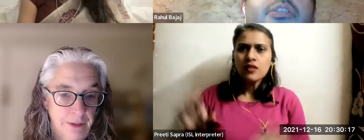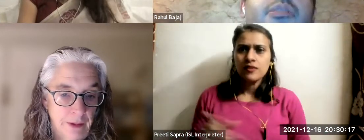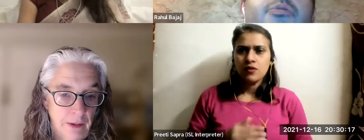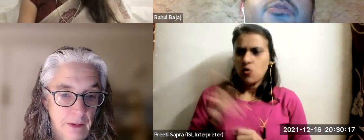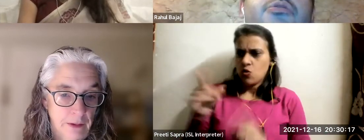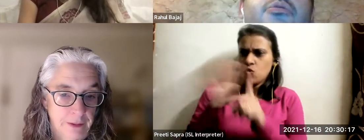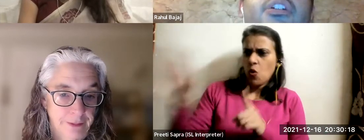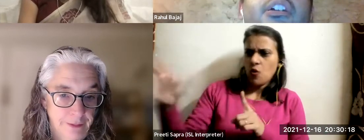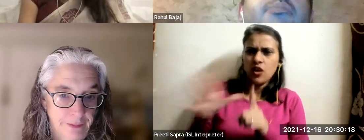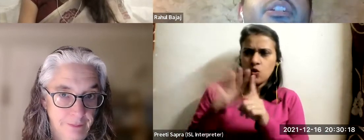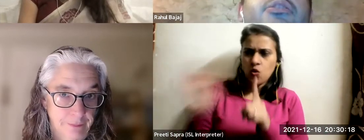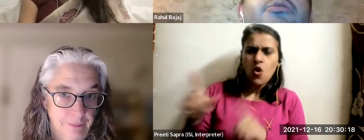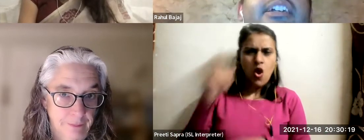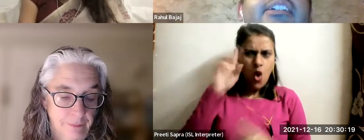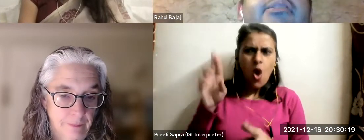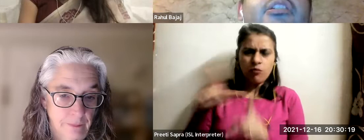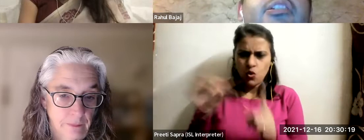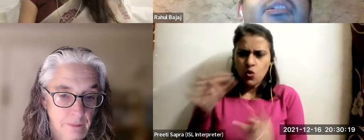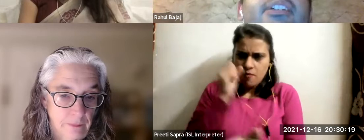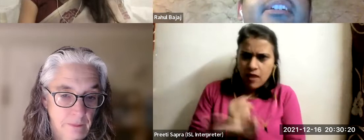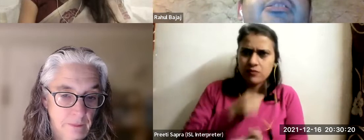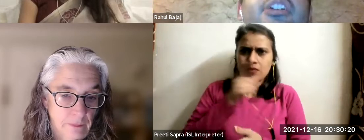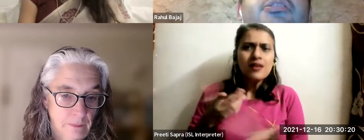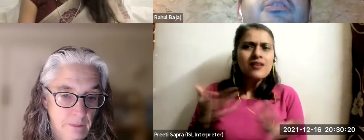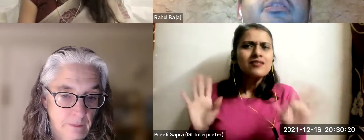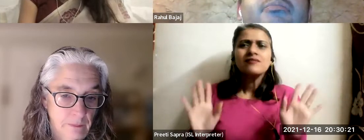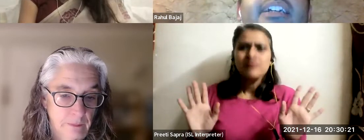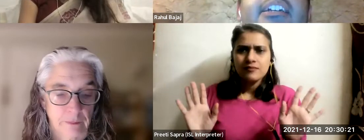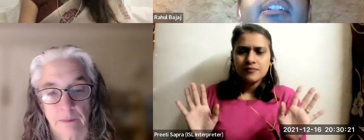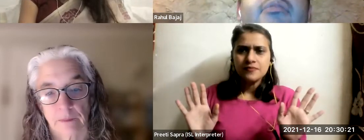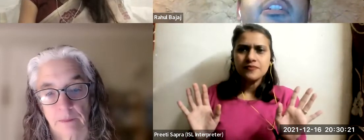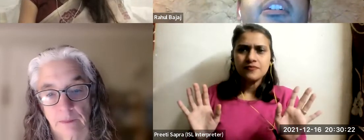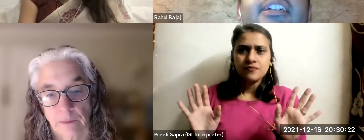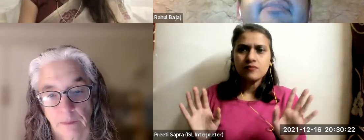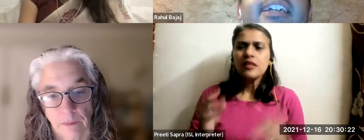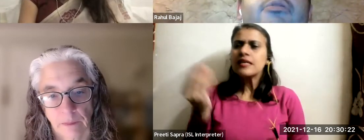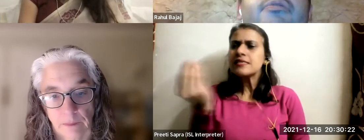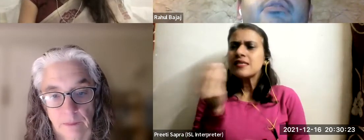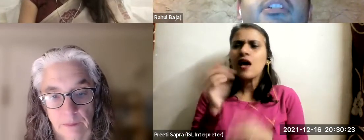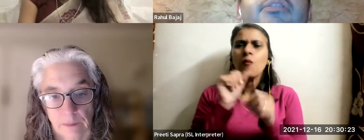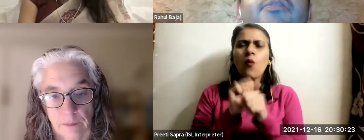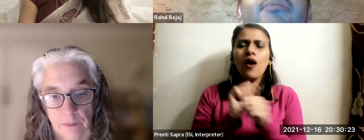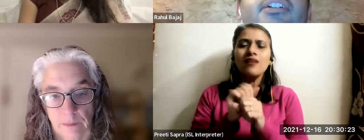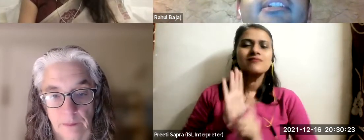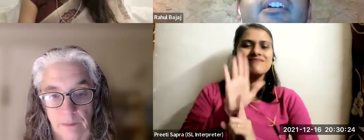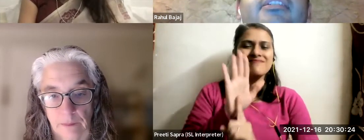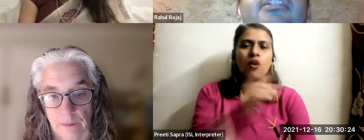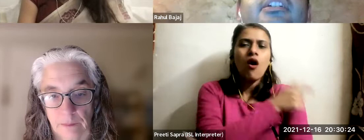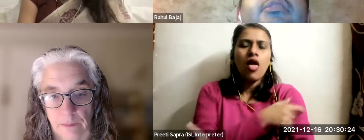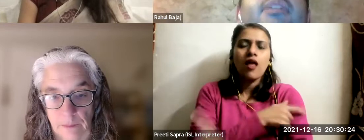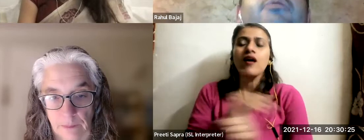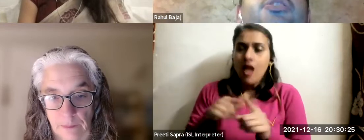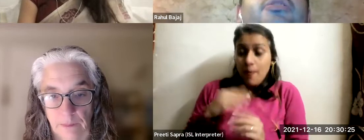done what you were supposed to do, but just to say that it's not something that just being done in a voluntary way out of the goodness of someone's